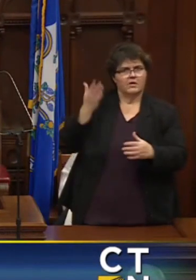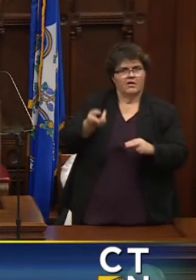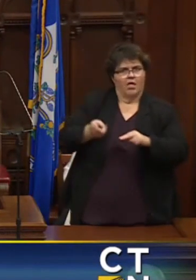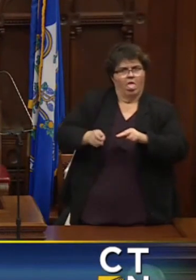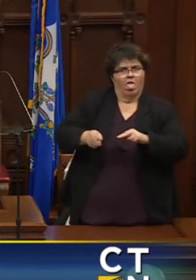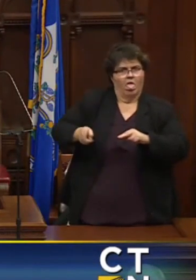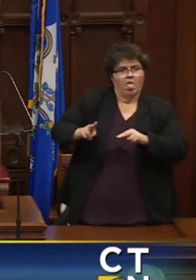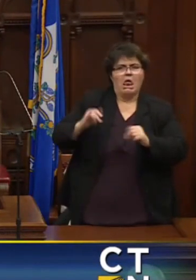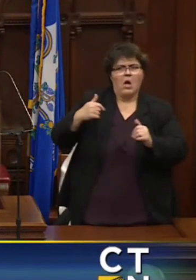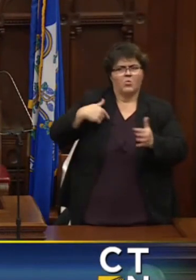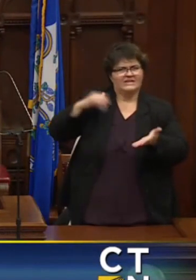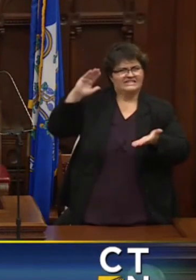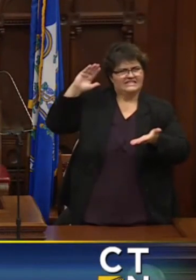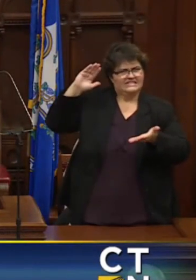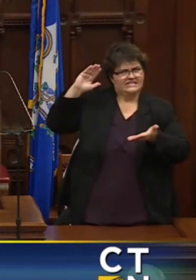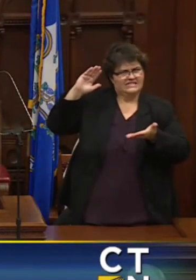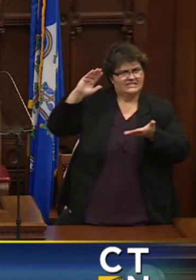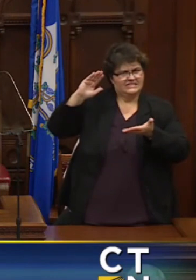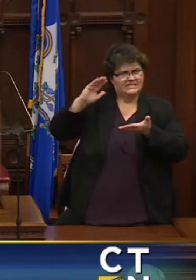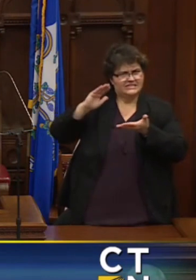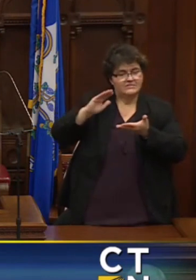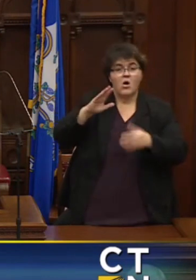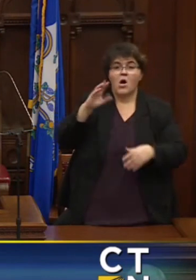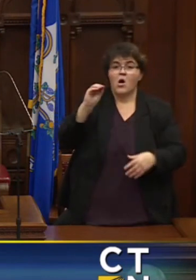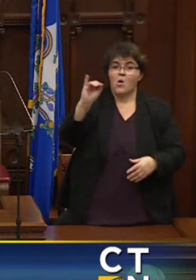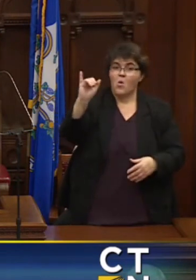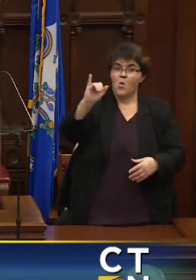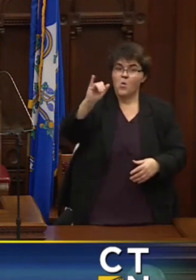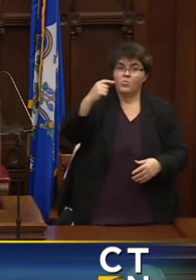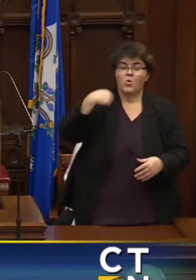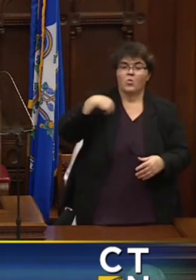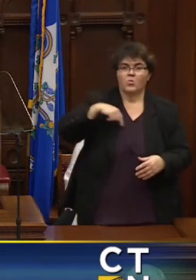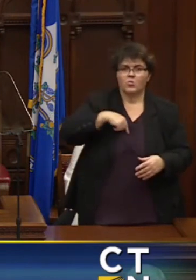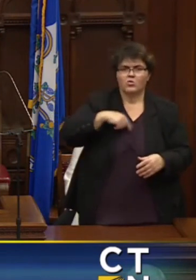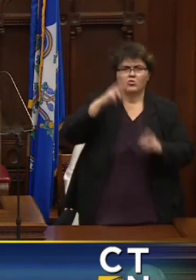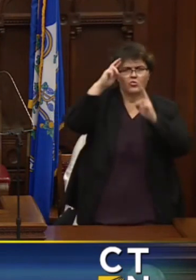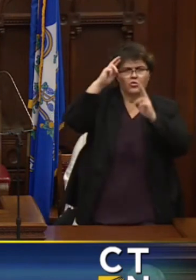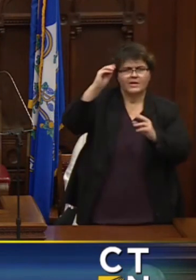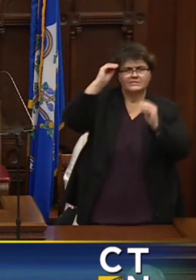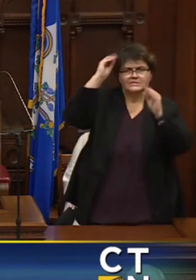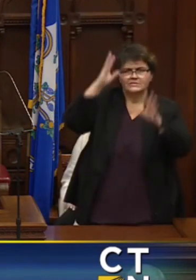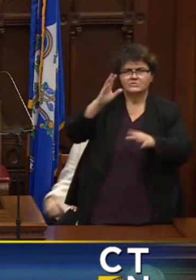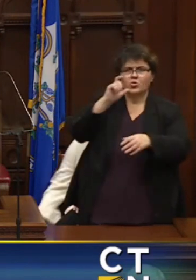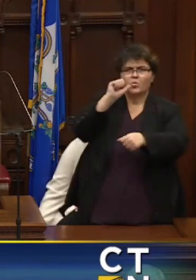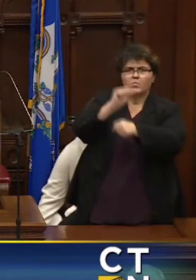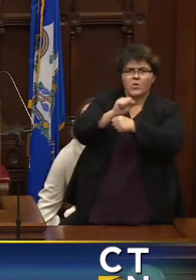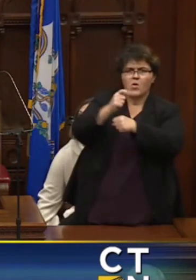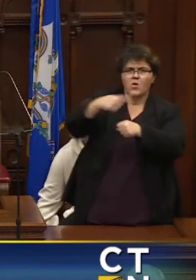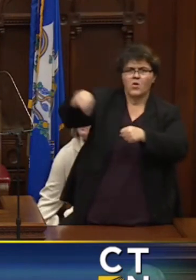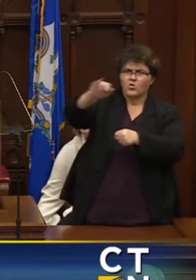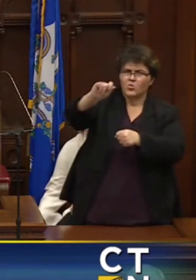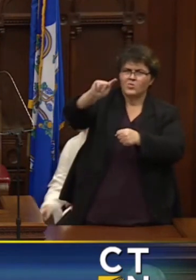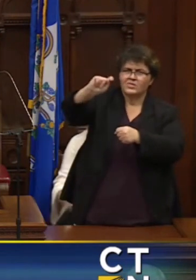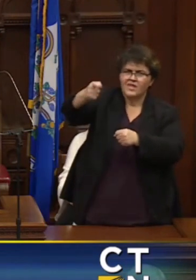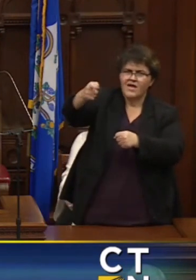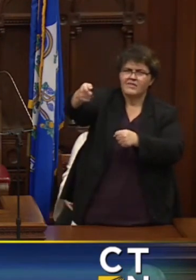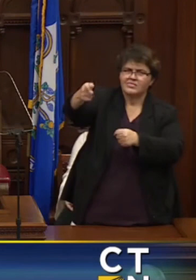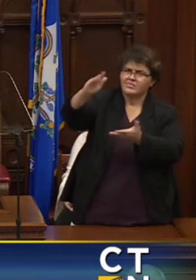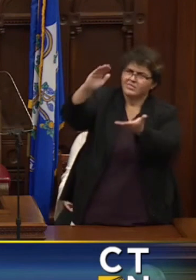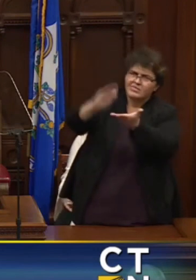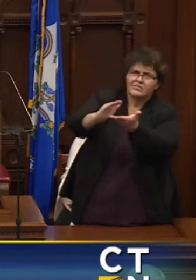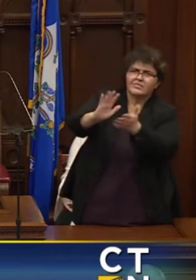to teachers and state employees, reducing costs to taxpayers for the next generation. And we still have a long way to go.